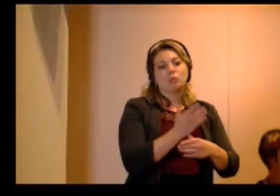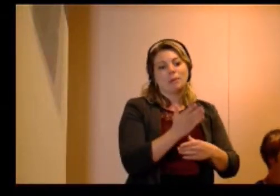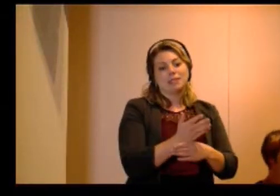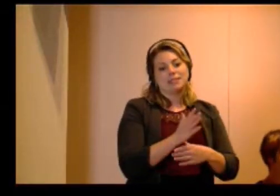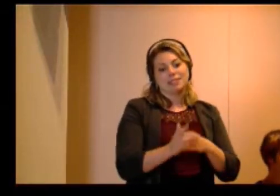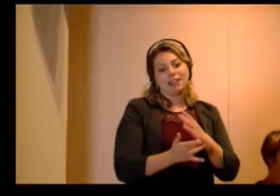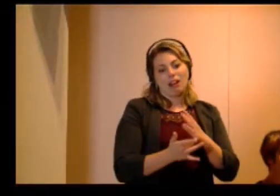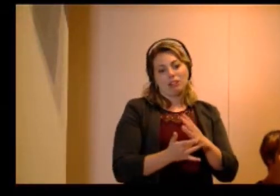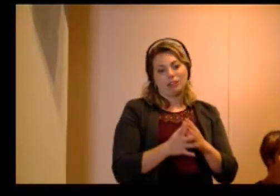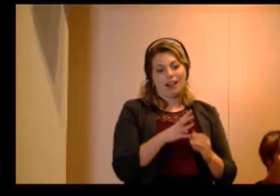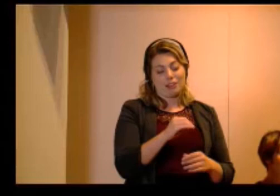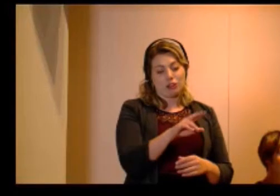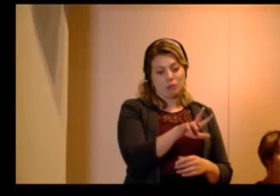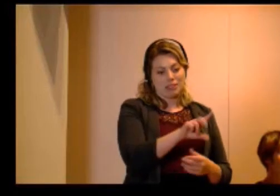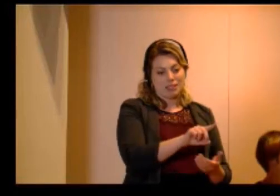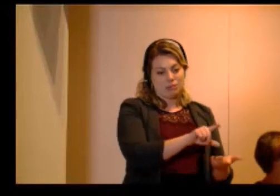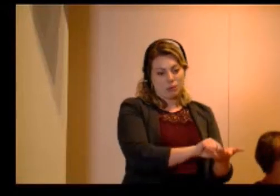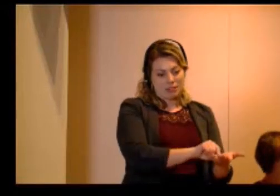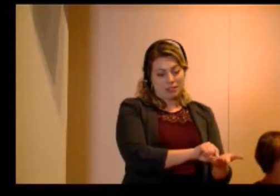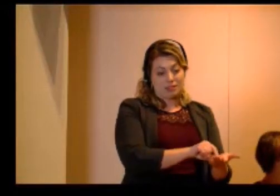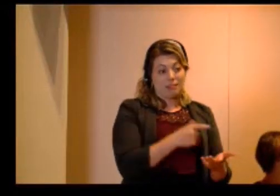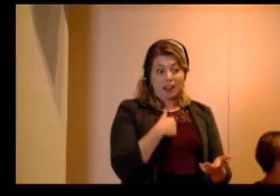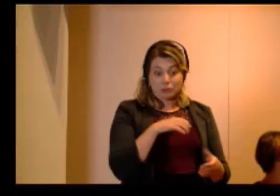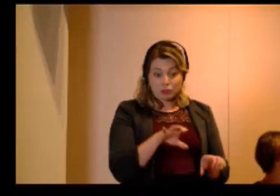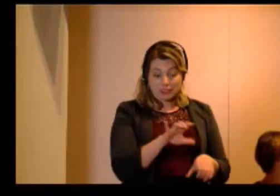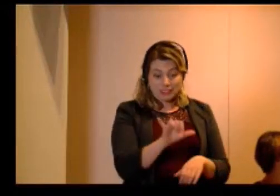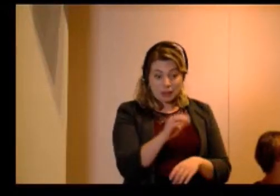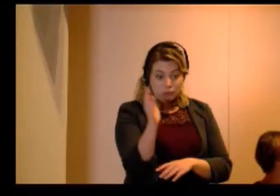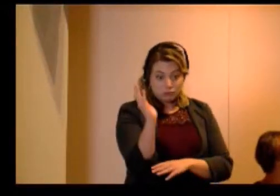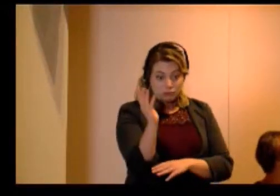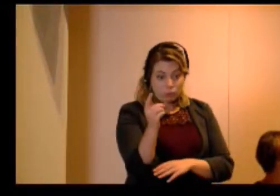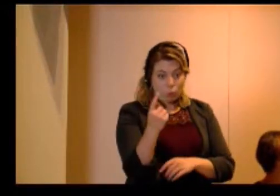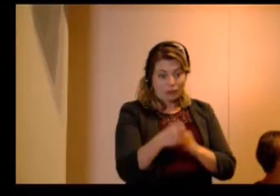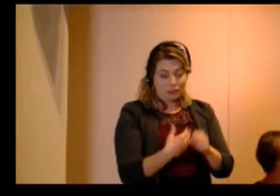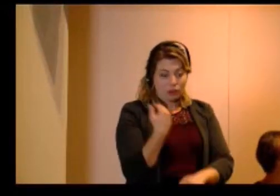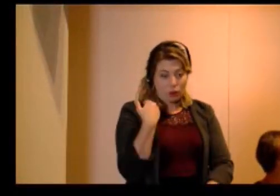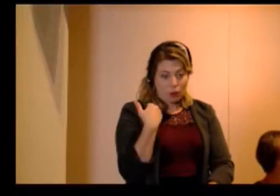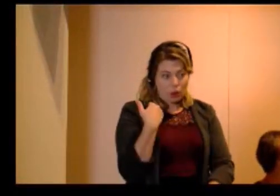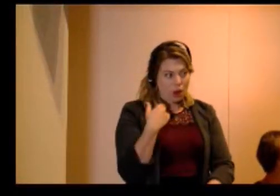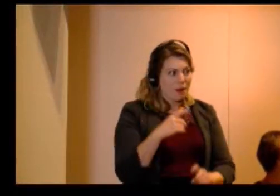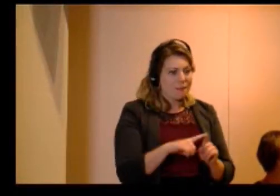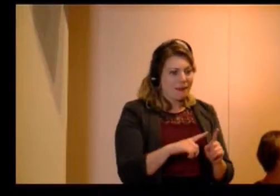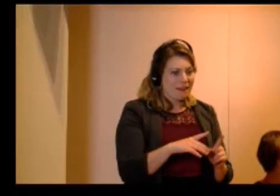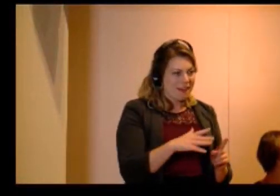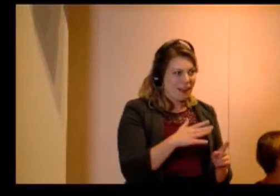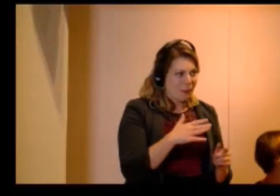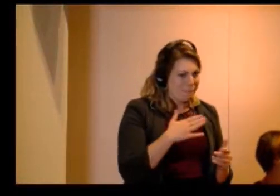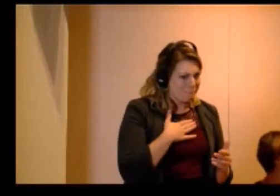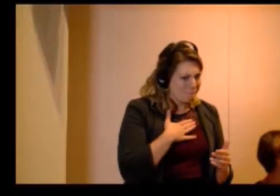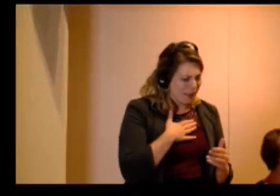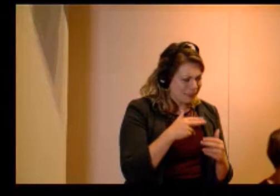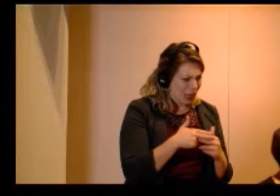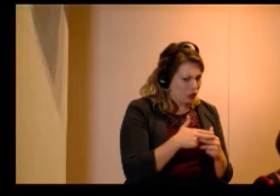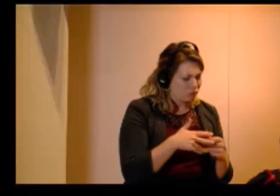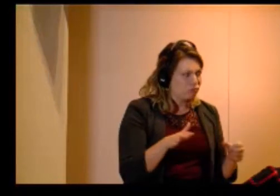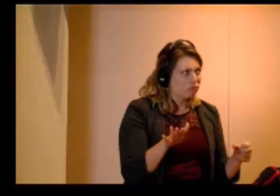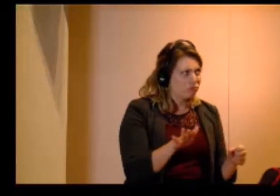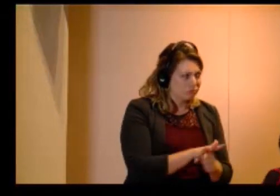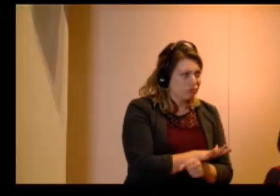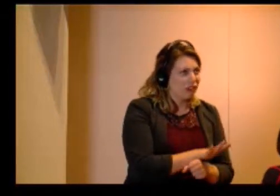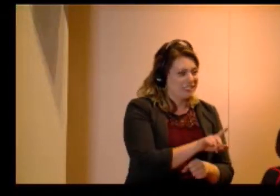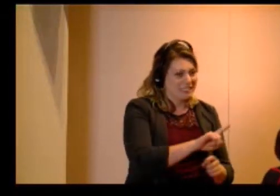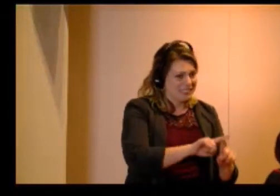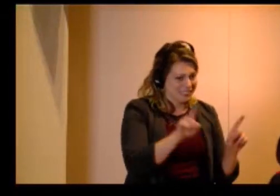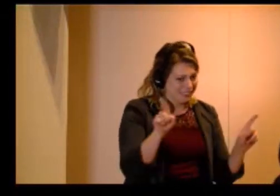printing, and I'd given the same talk a year ago, and I had like completely new slides. It